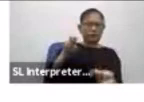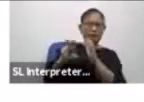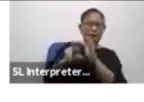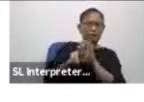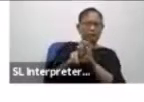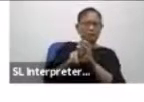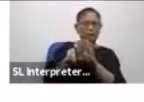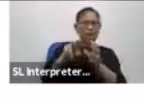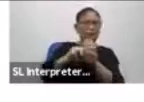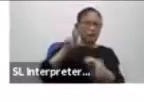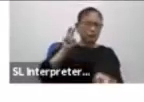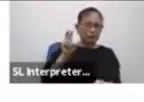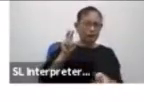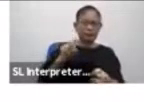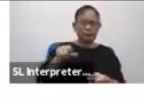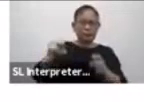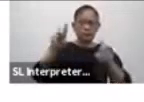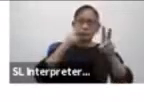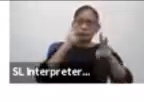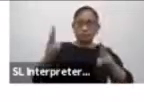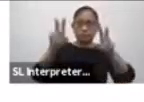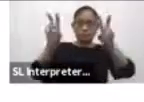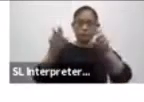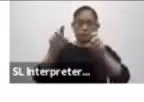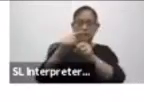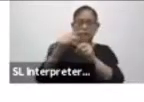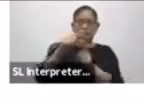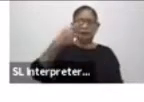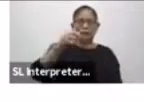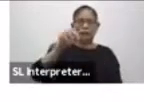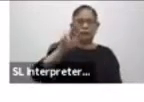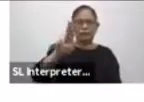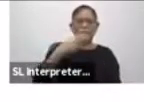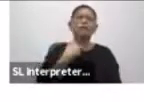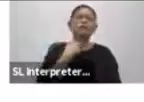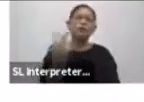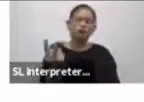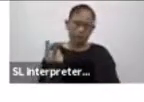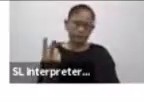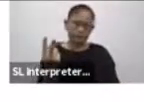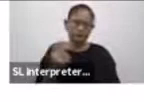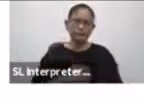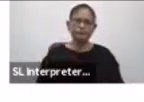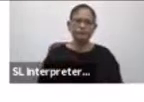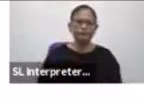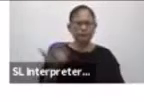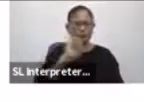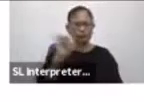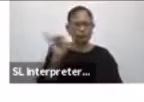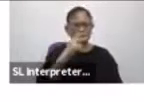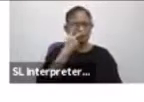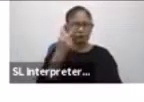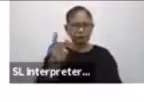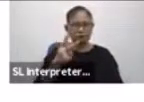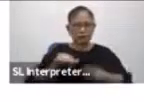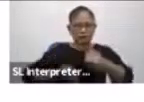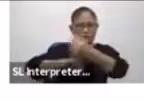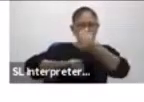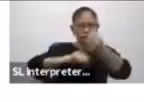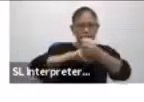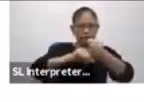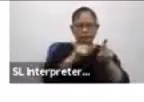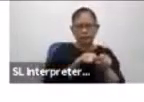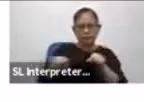which says Her Voice, which is a mobile app that was recently launched in the Philippines. We're also seeing support being channeled to women